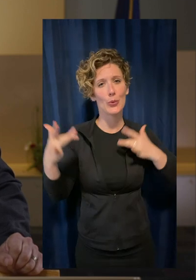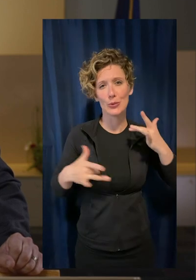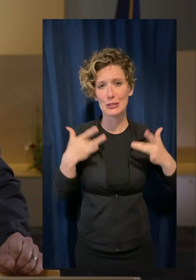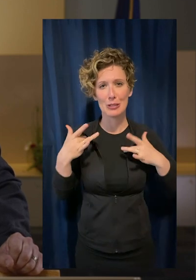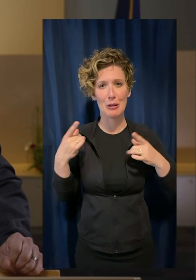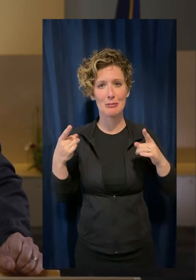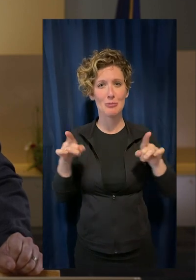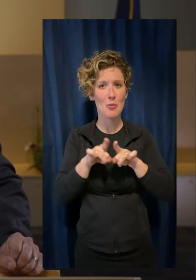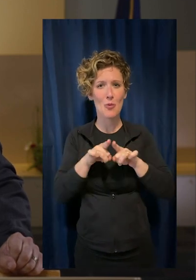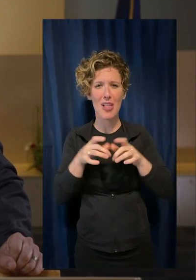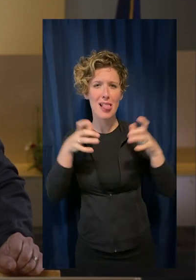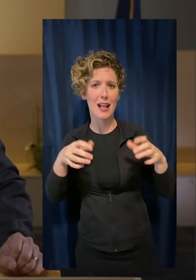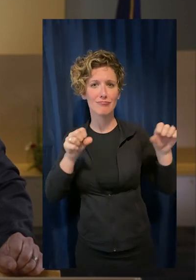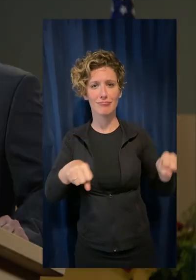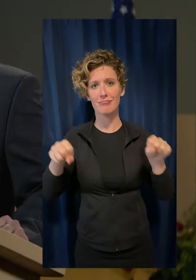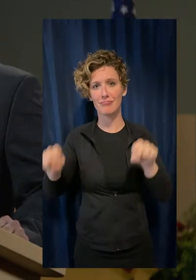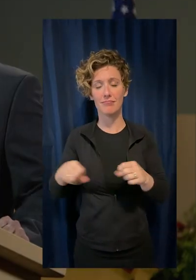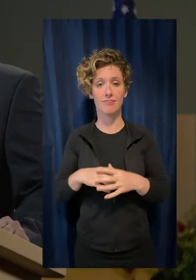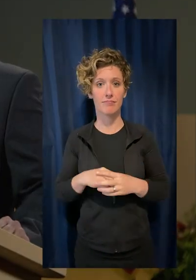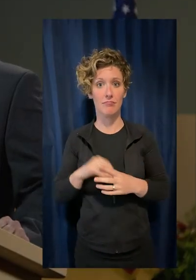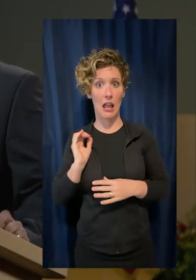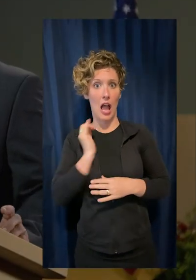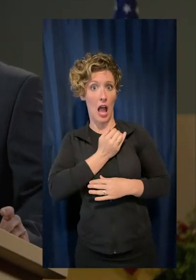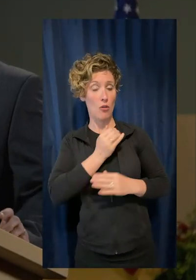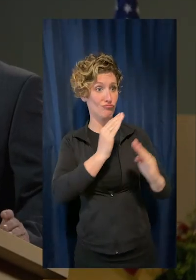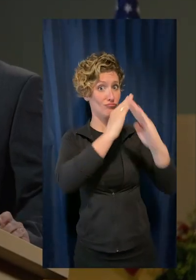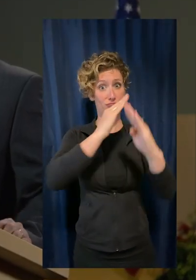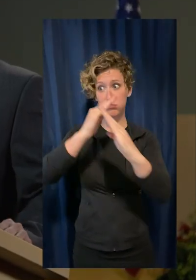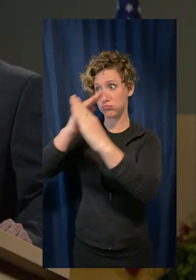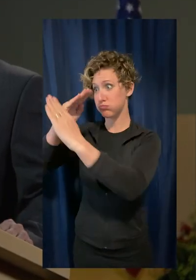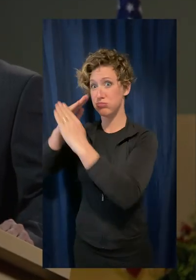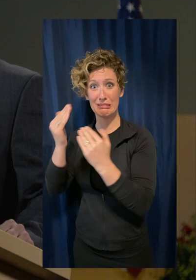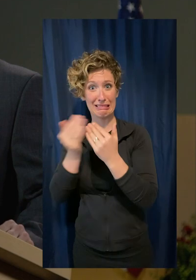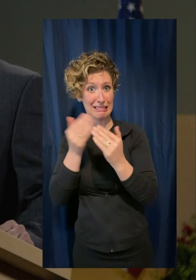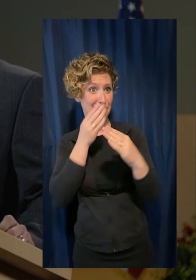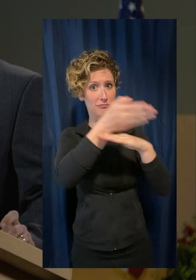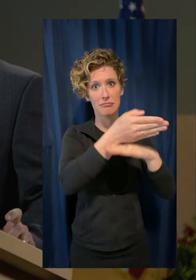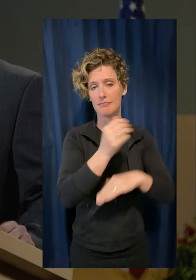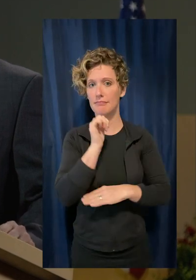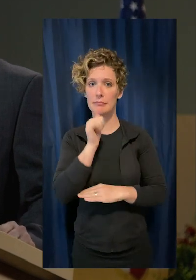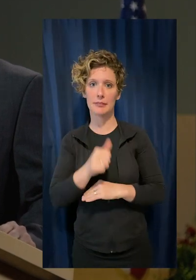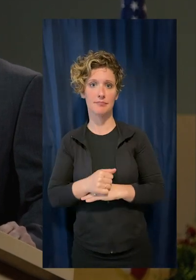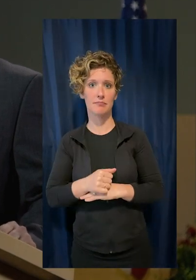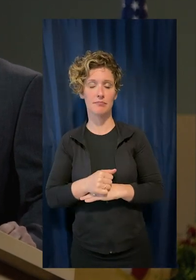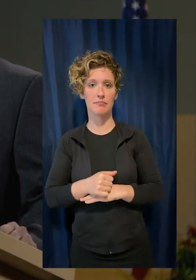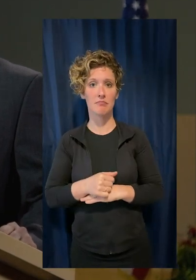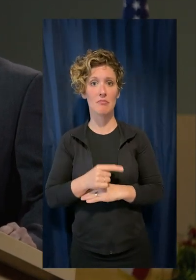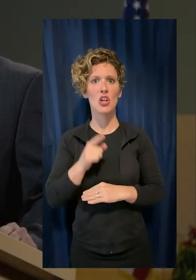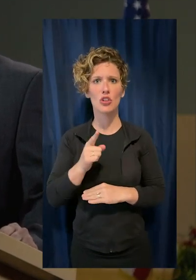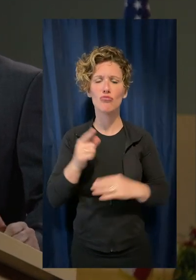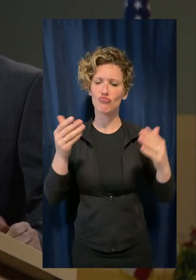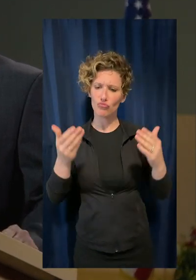potential. Not every obstacle was easy. You helped create a school culture from scratch. You embraced new styles of